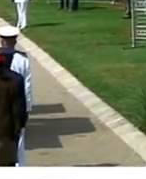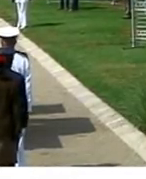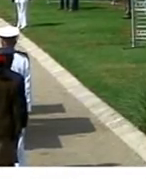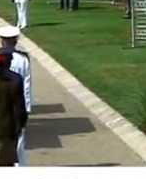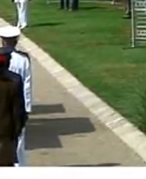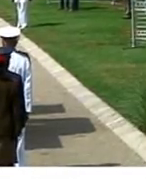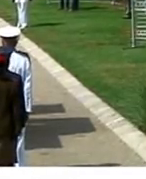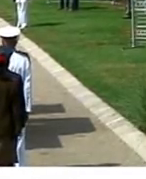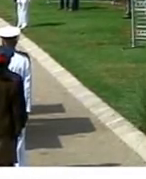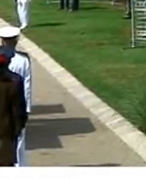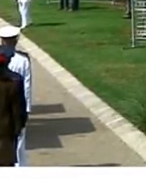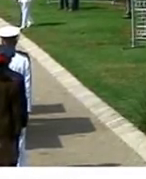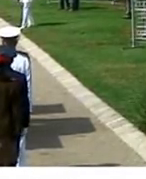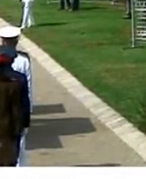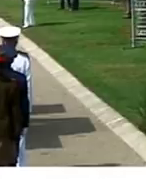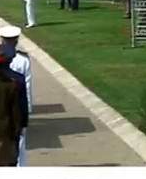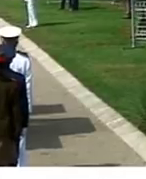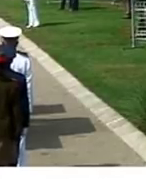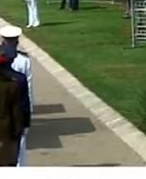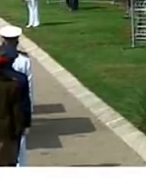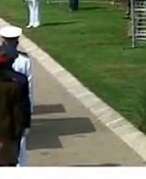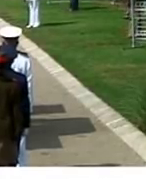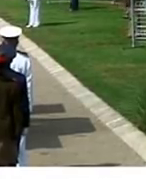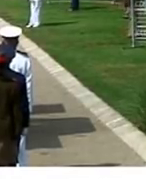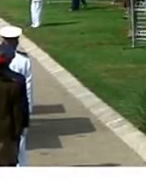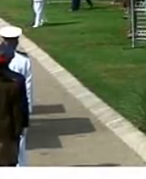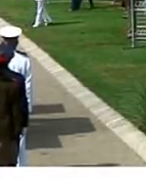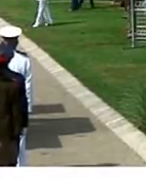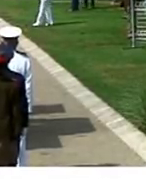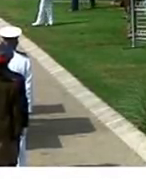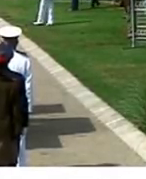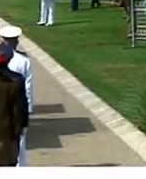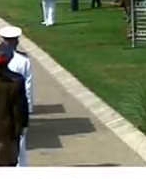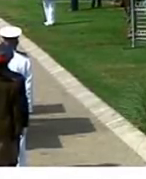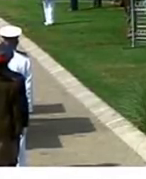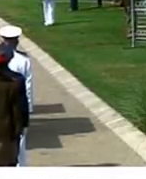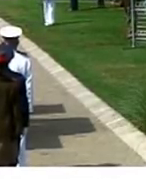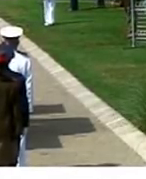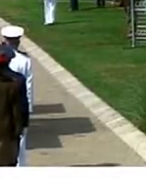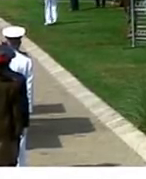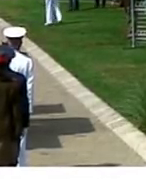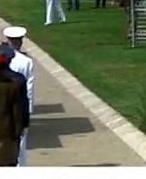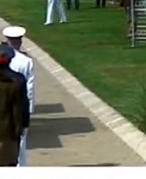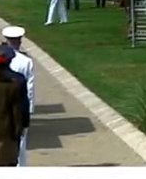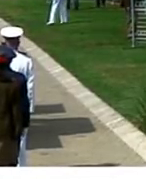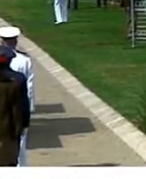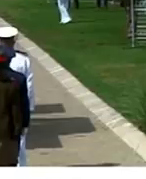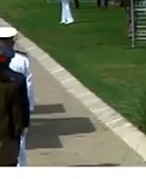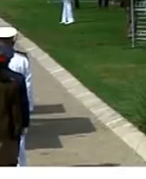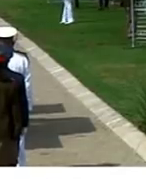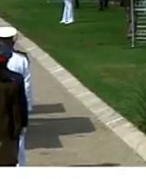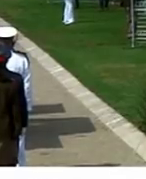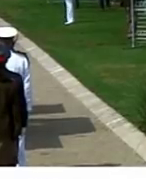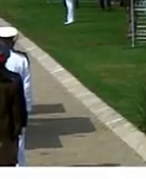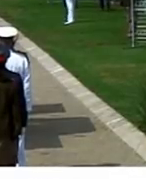much about governance. And here in Dr. Skweyiya was an individual who'd already been to Germany, been